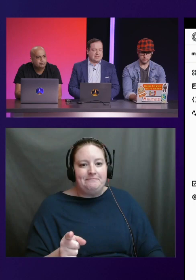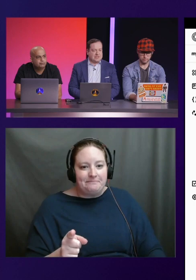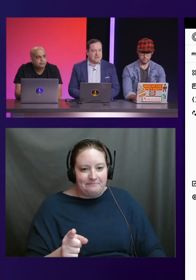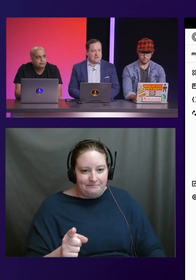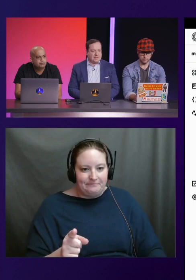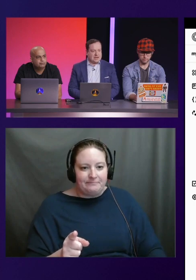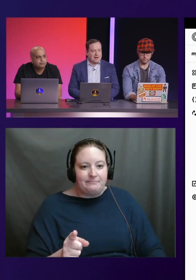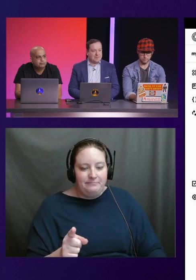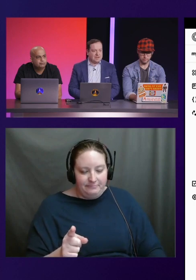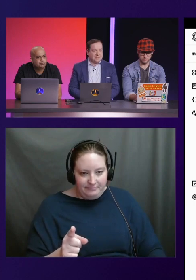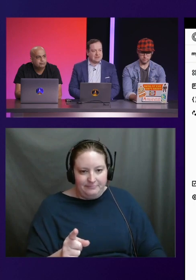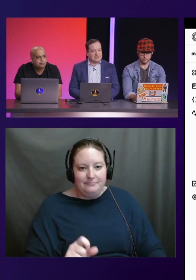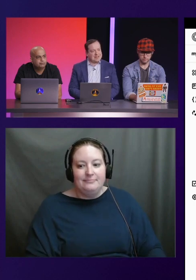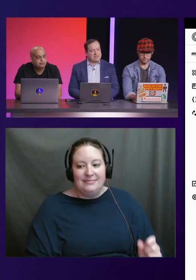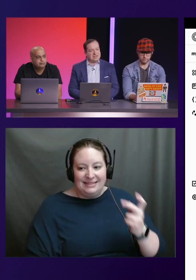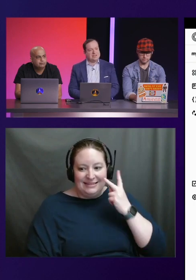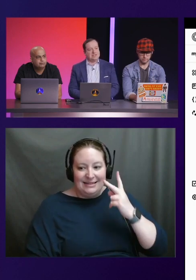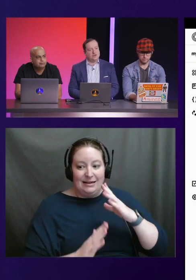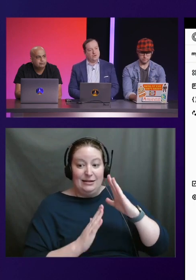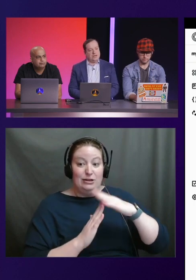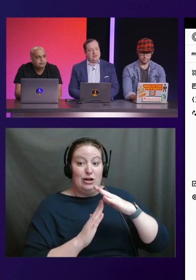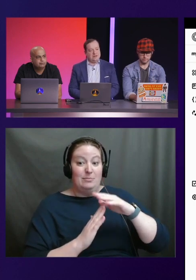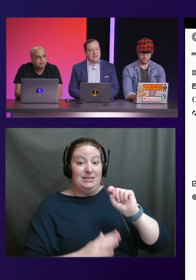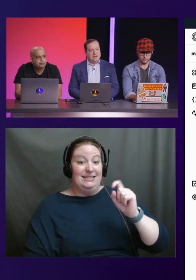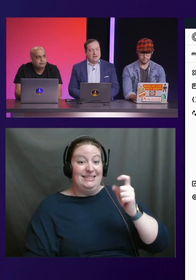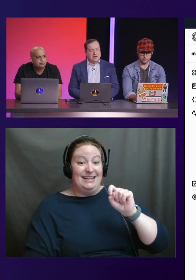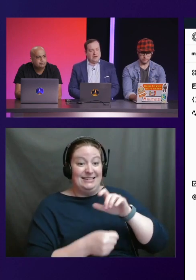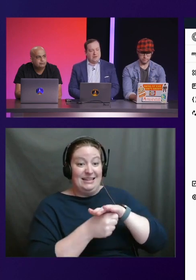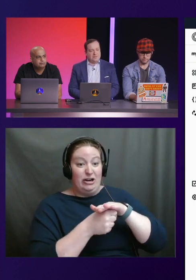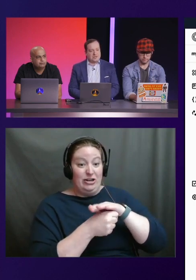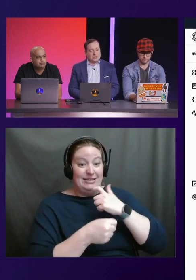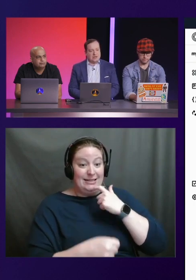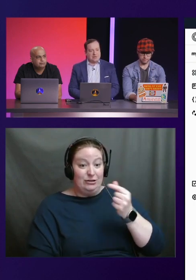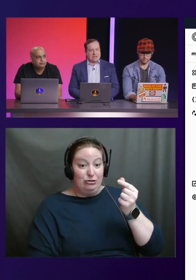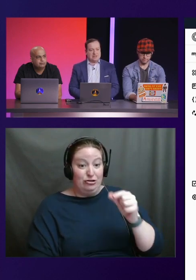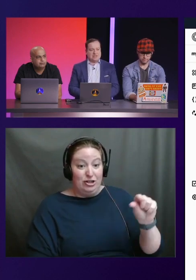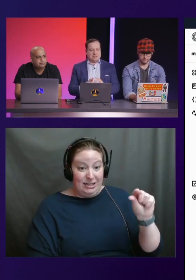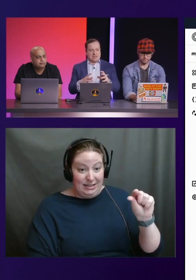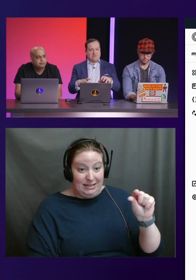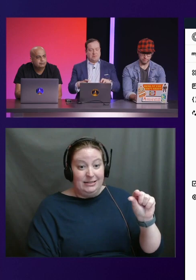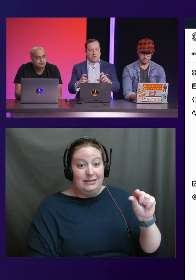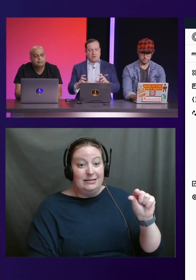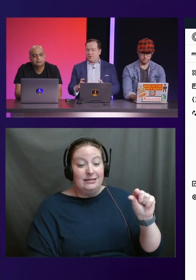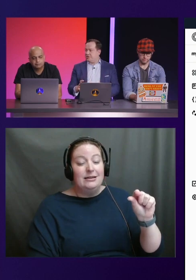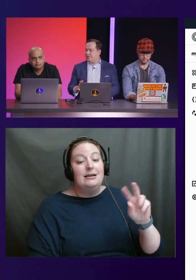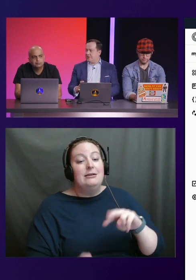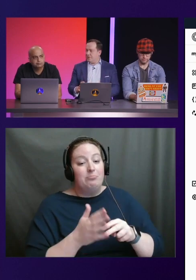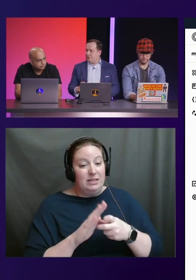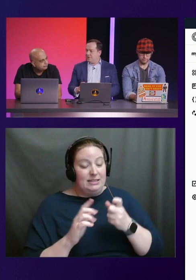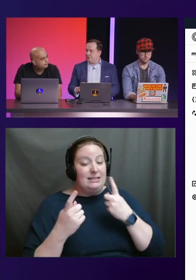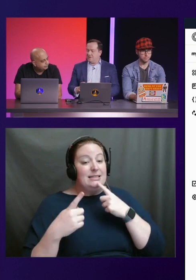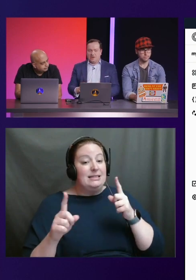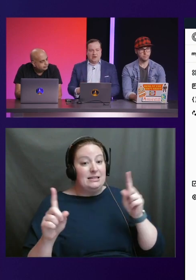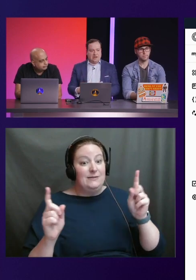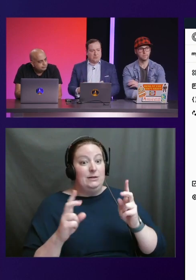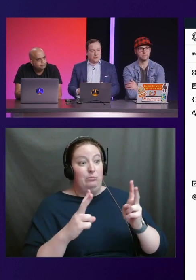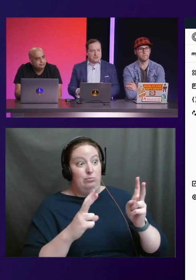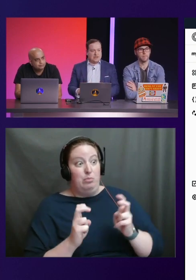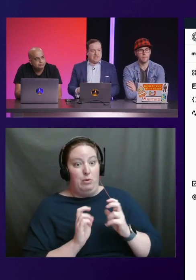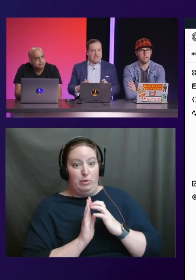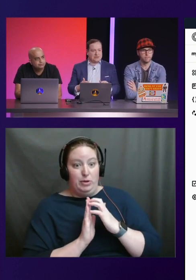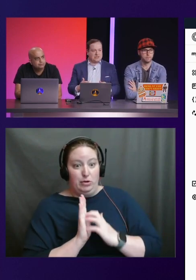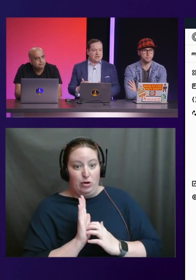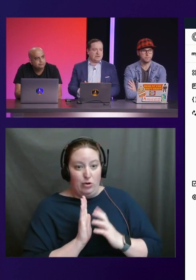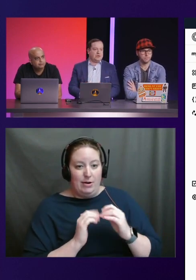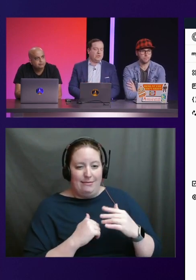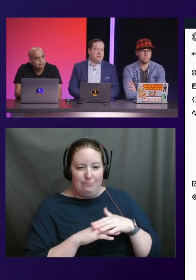And I can see on the top in the little text there, it says green. So that means it's successfully pulled the code and merged it.